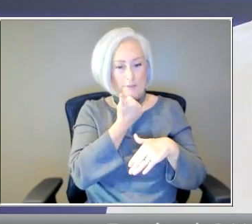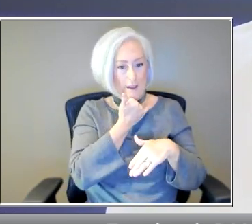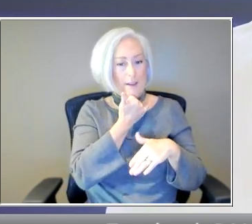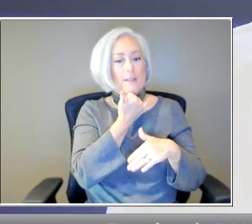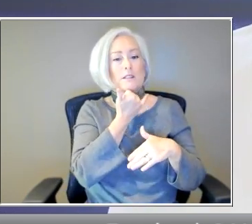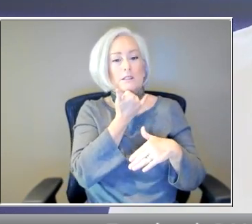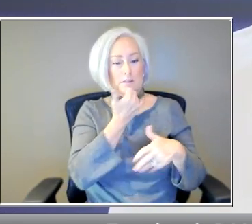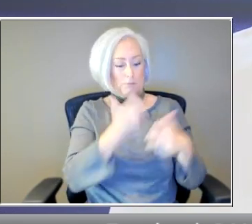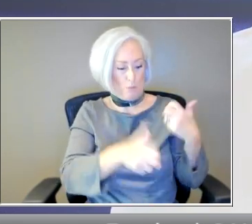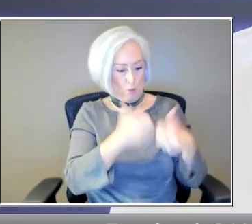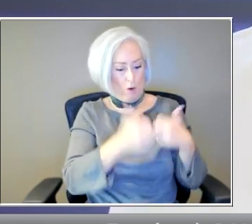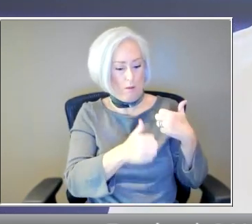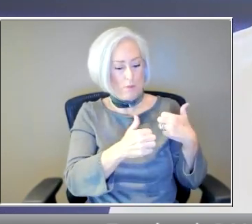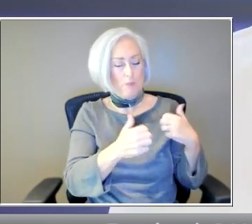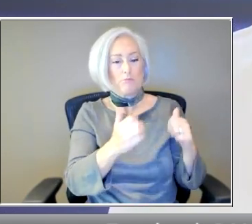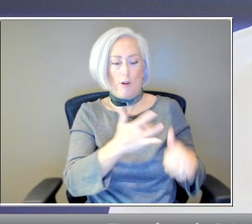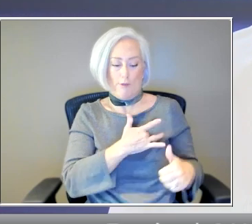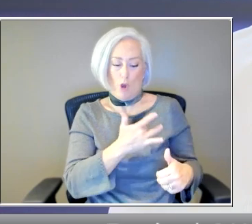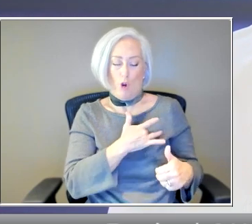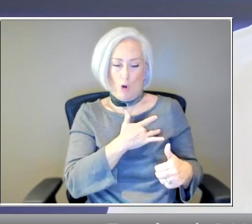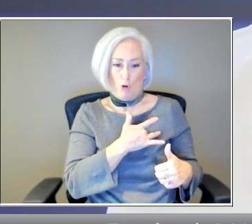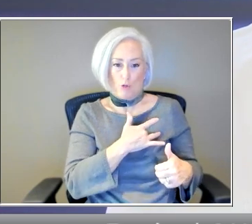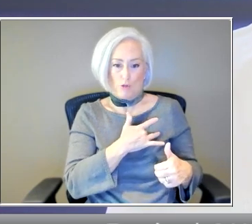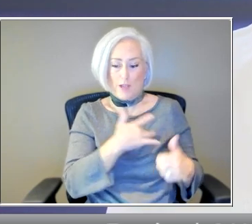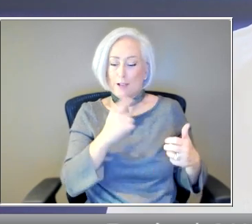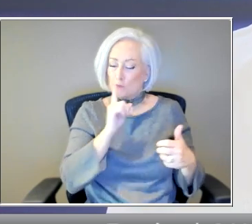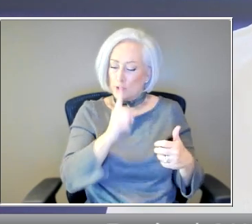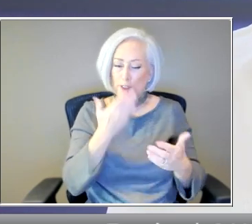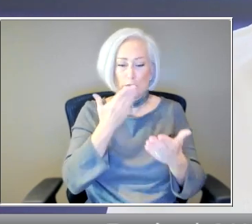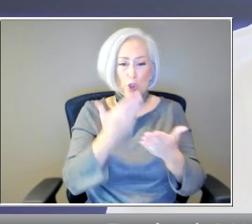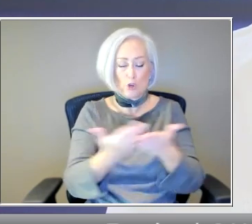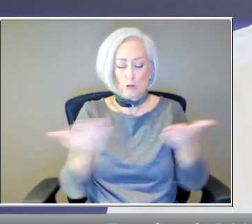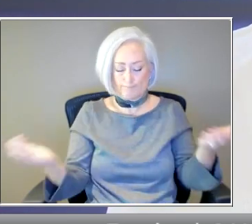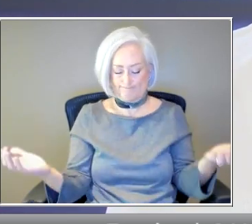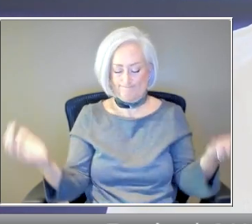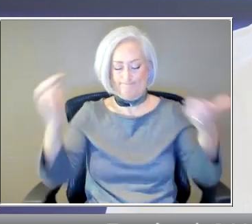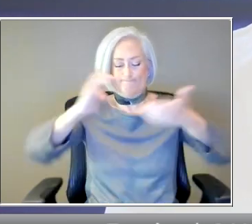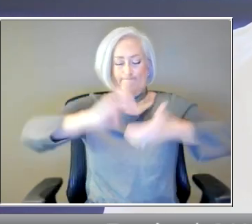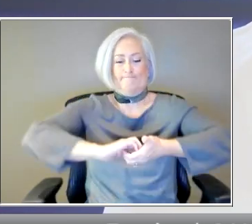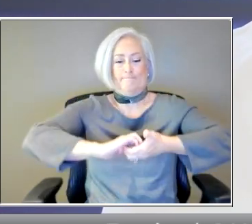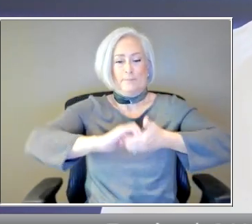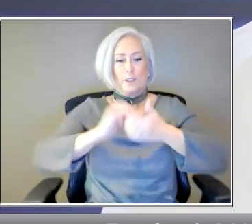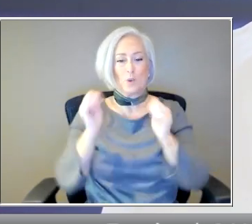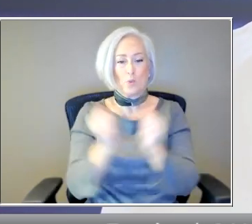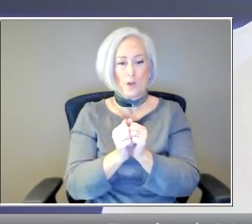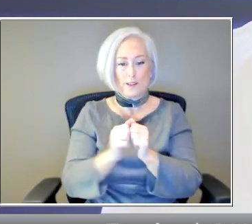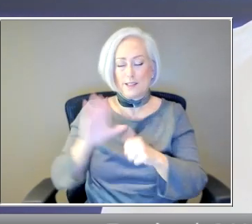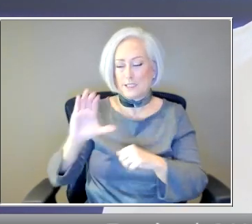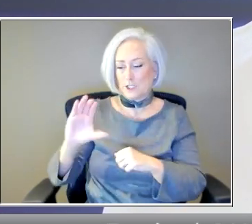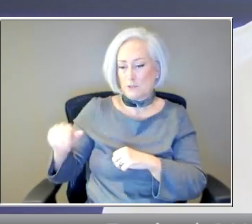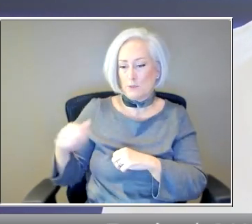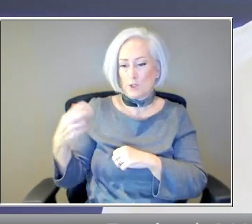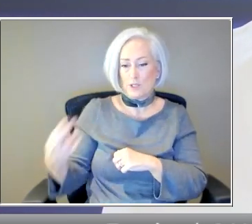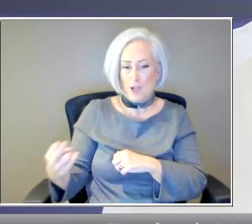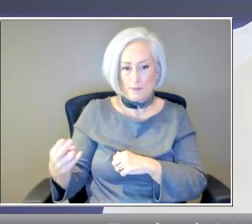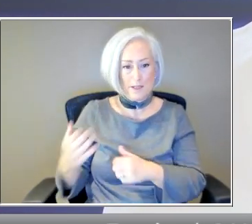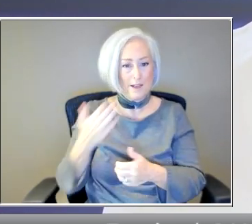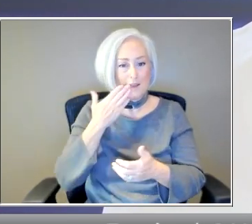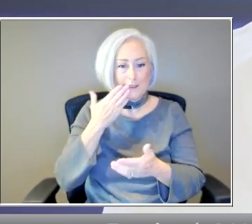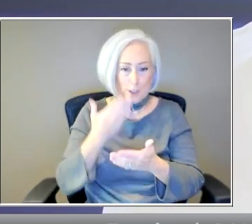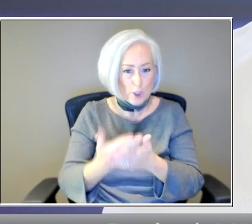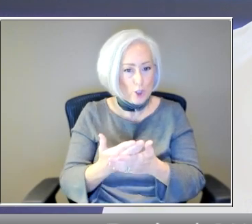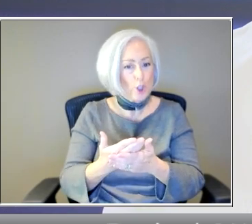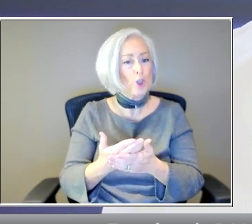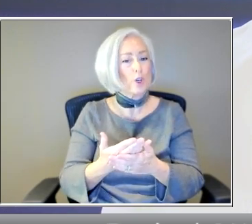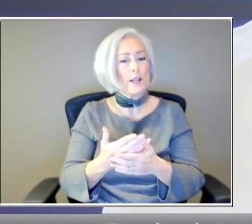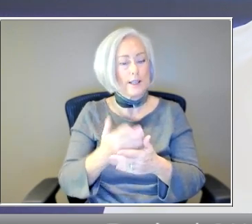collaboration with Children's Mercy. So it's really turned into a top-tier tertiary care adult congenital heart disease program